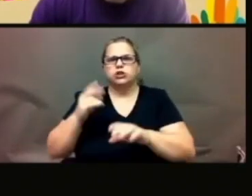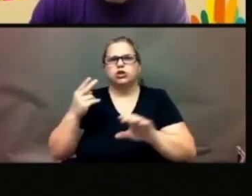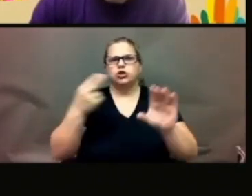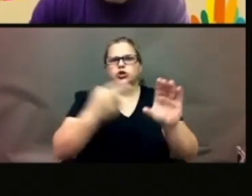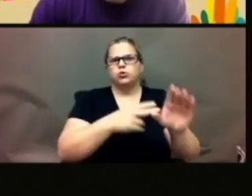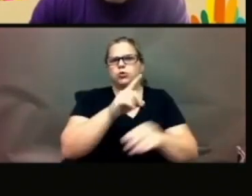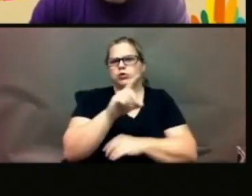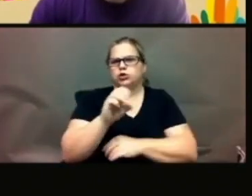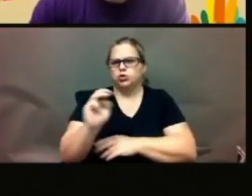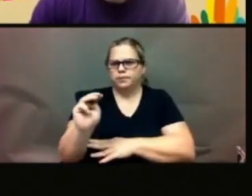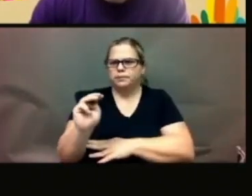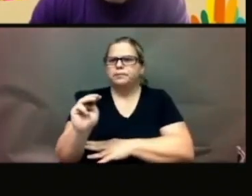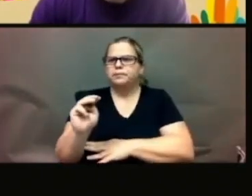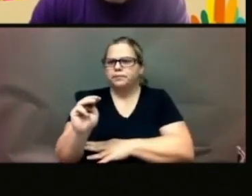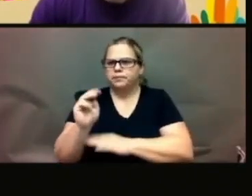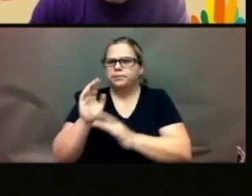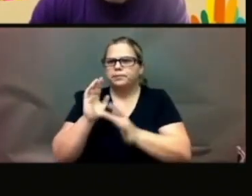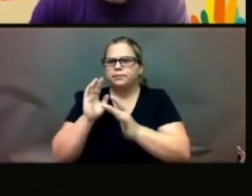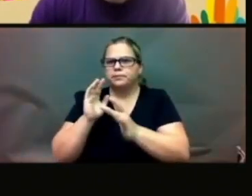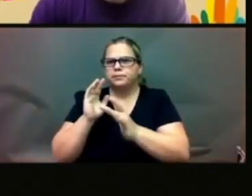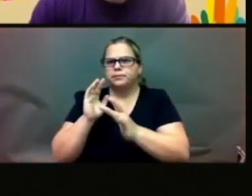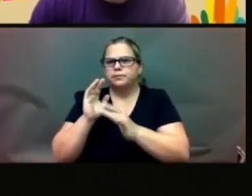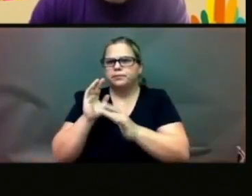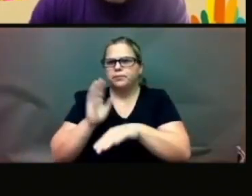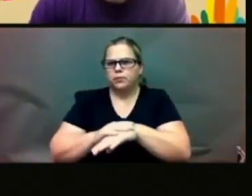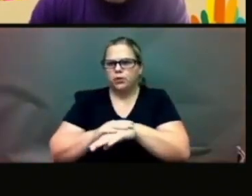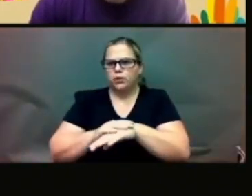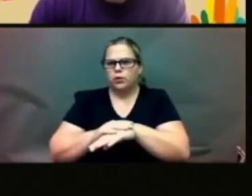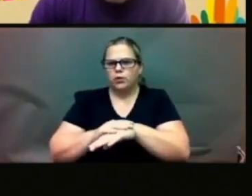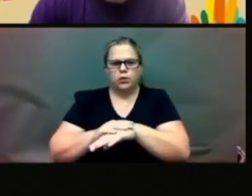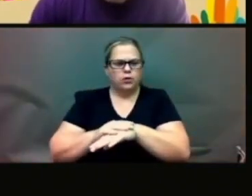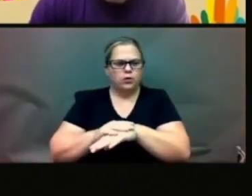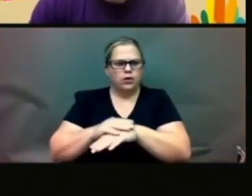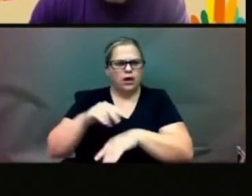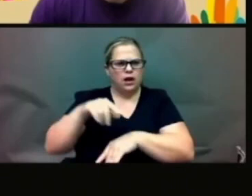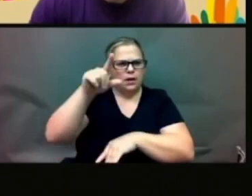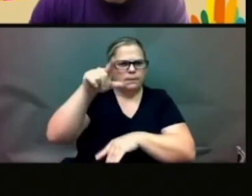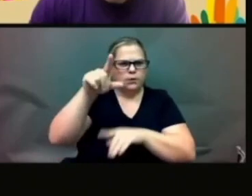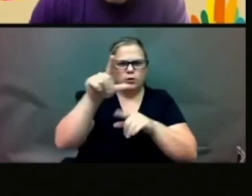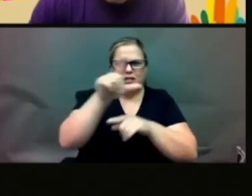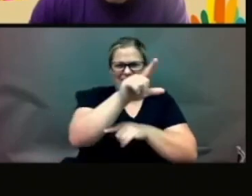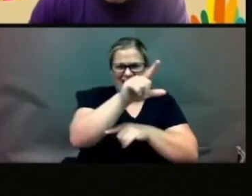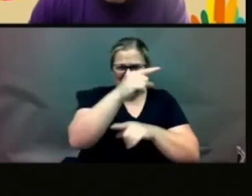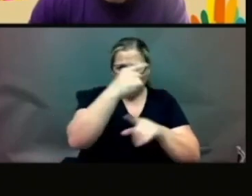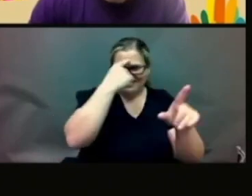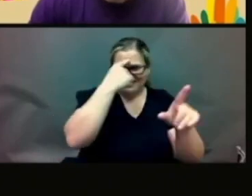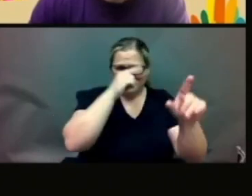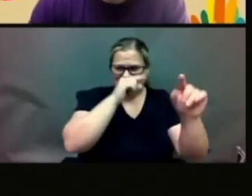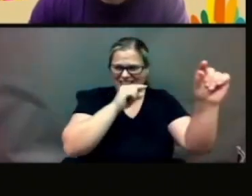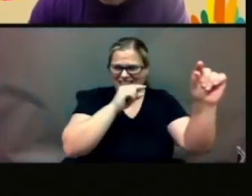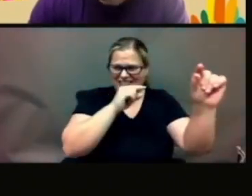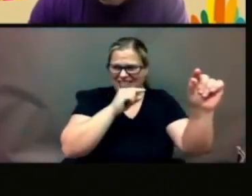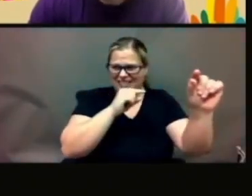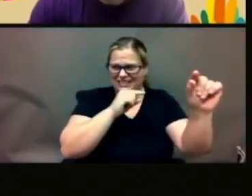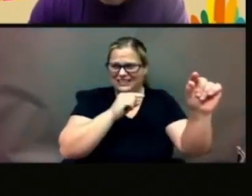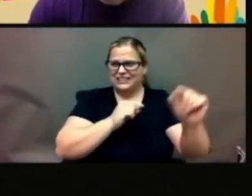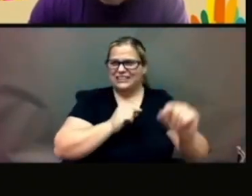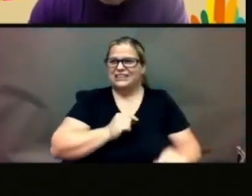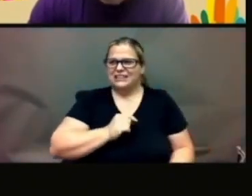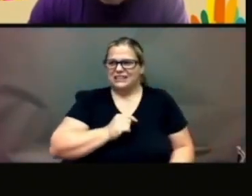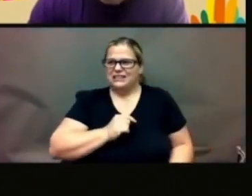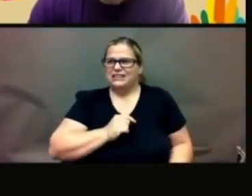Zoom on the upper, is it left? Tech team? All